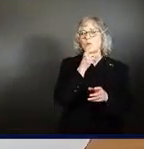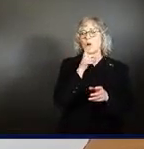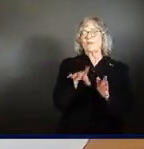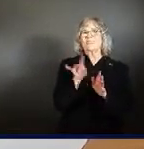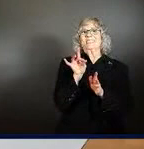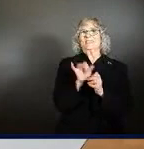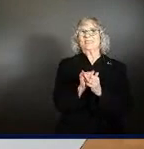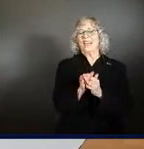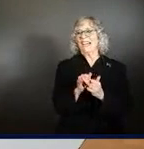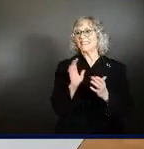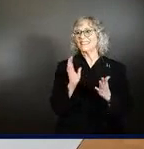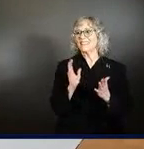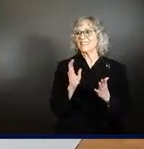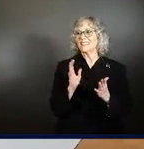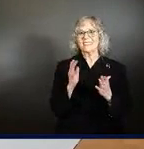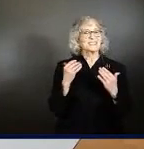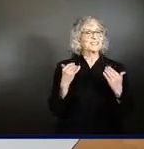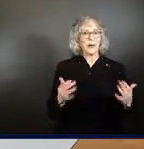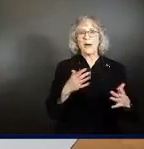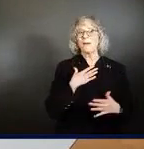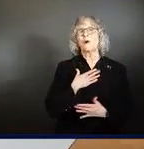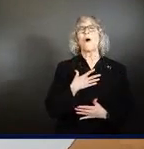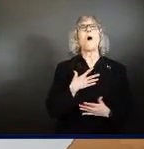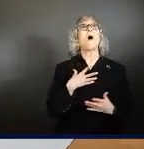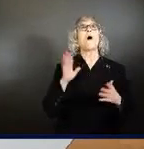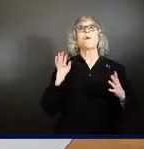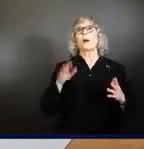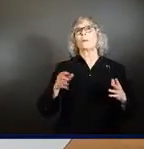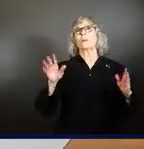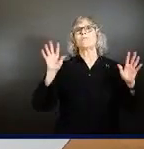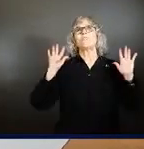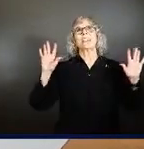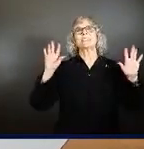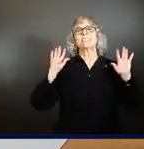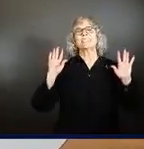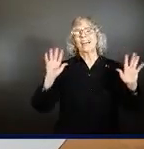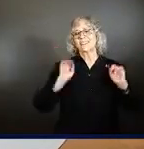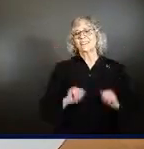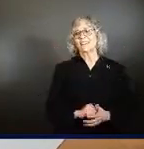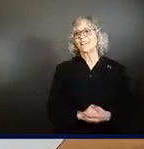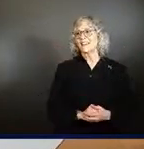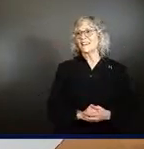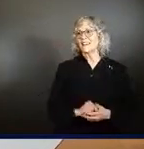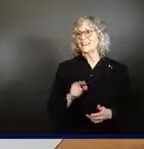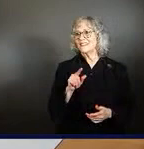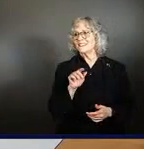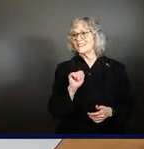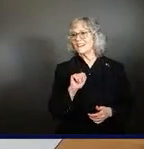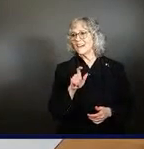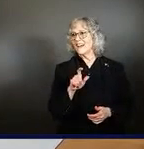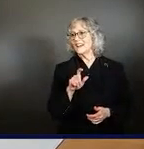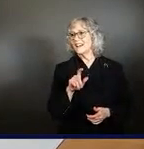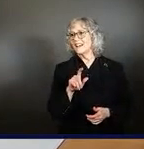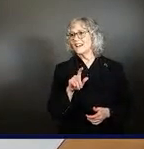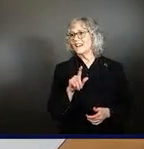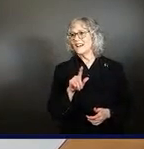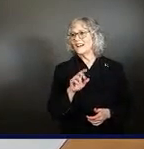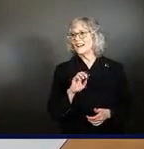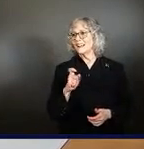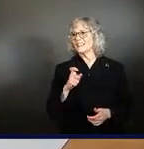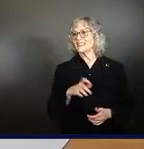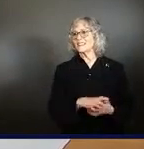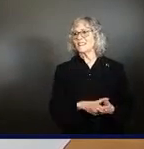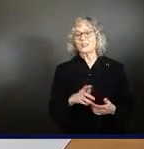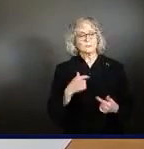you, please go ahead. I mean, that would be fantastic. Yeah. What about you, Alex? Your pick. I mean, for me,